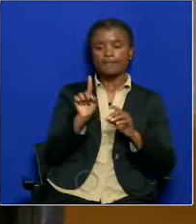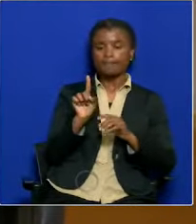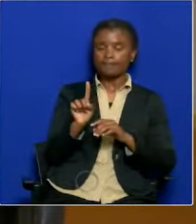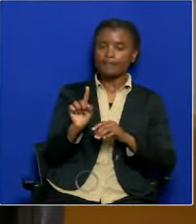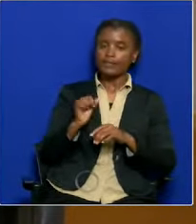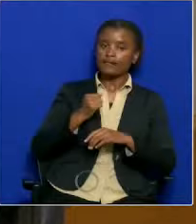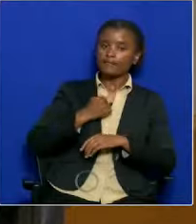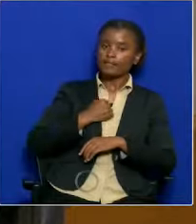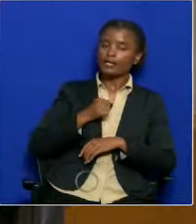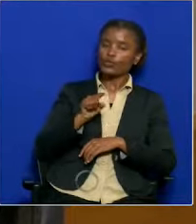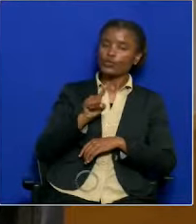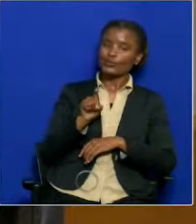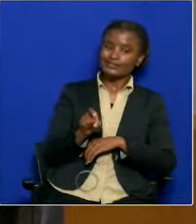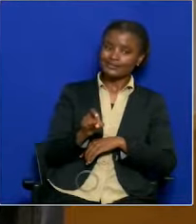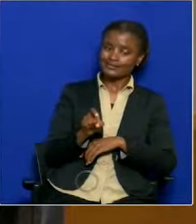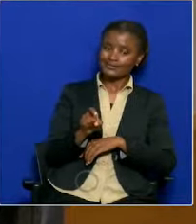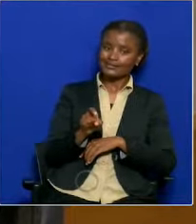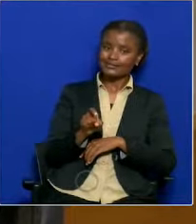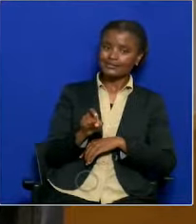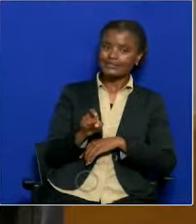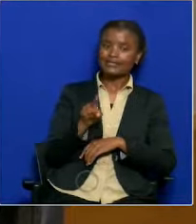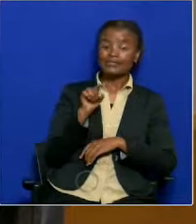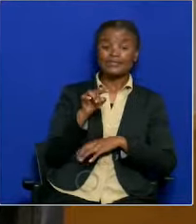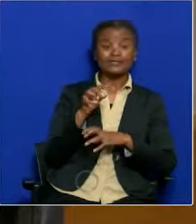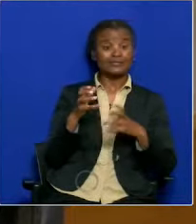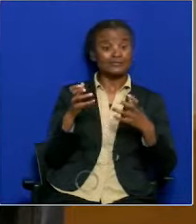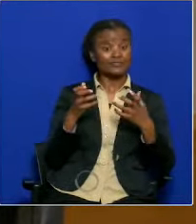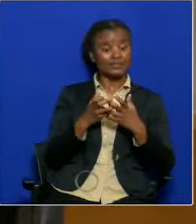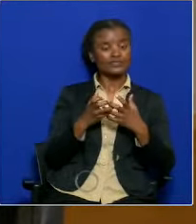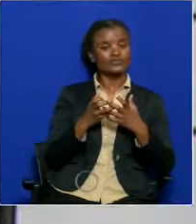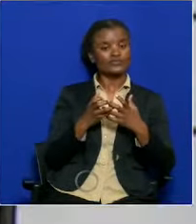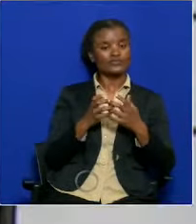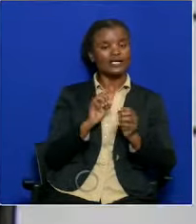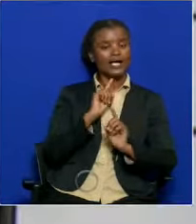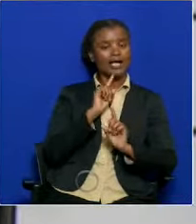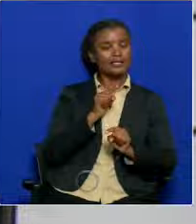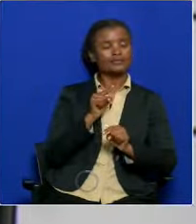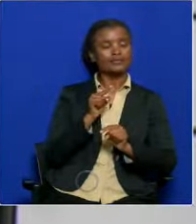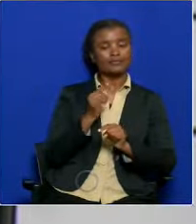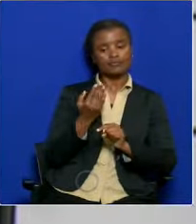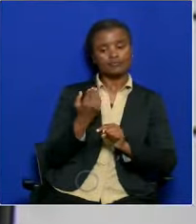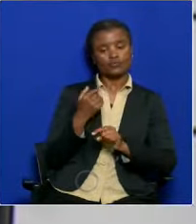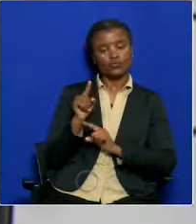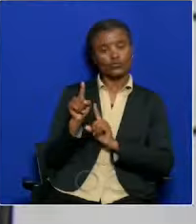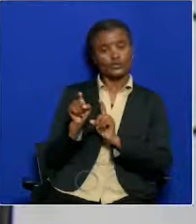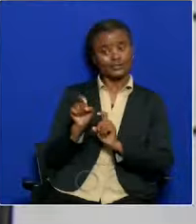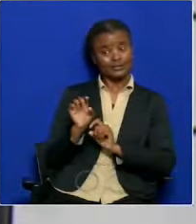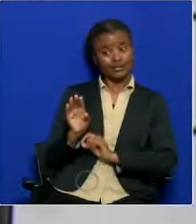up with your answer to my earlier question? Yeah.